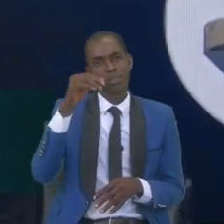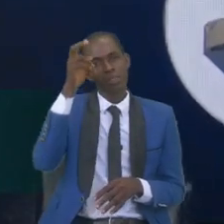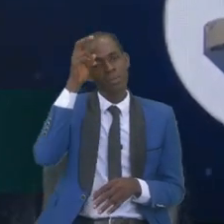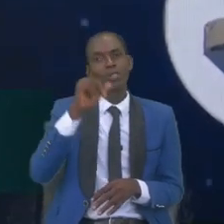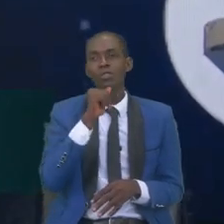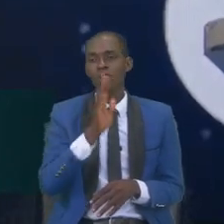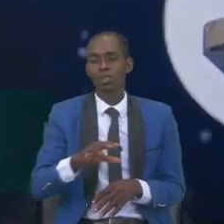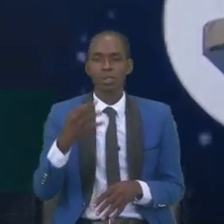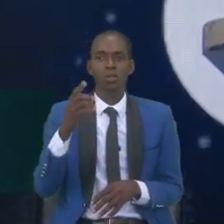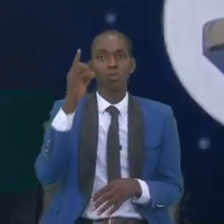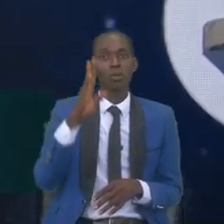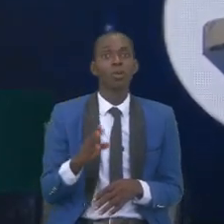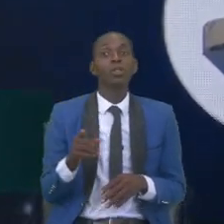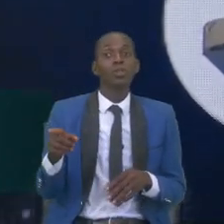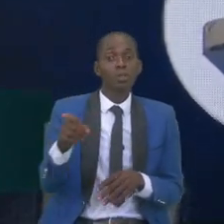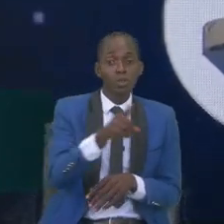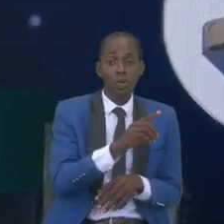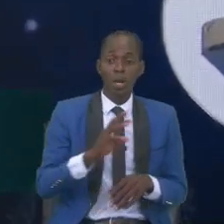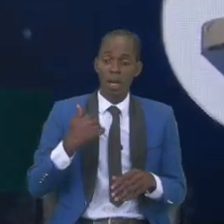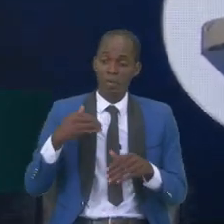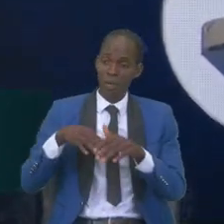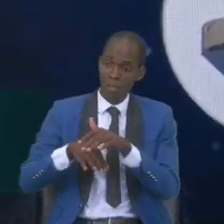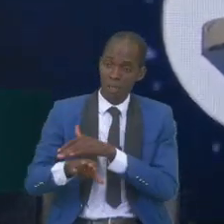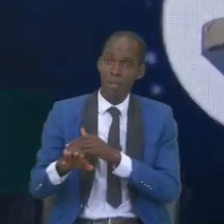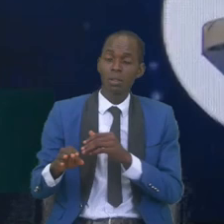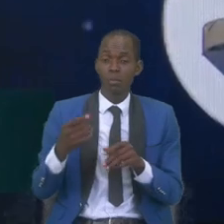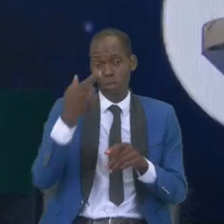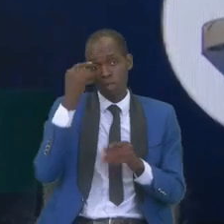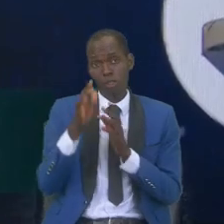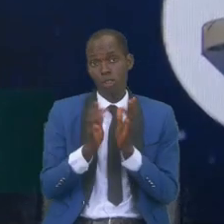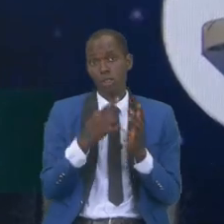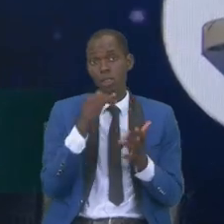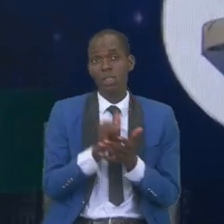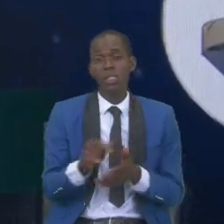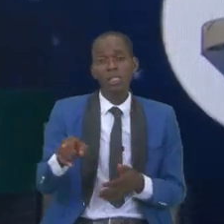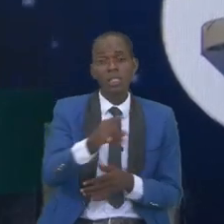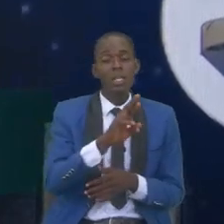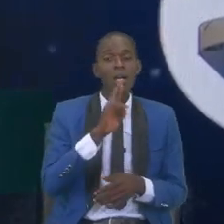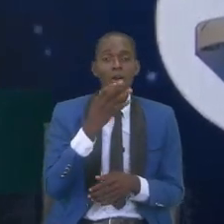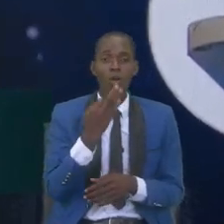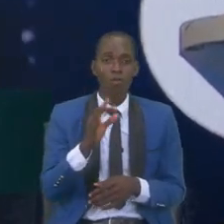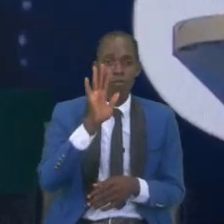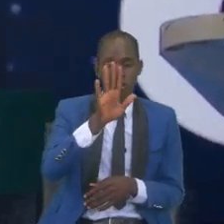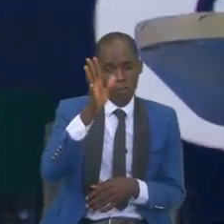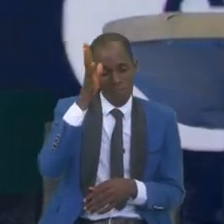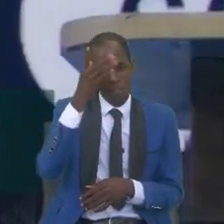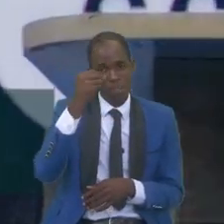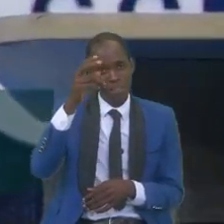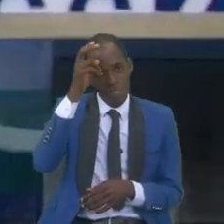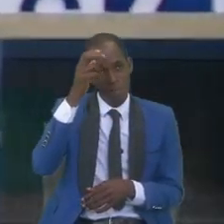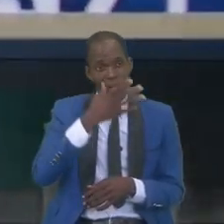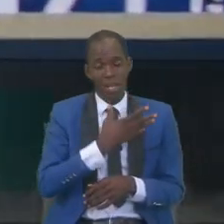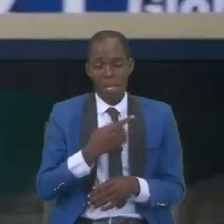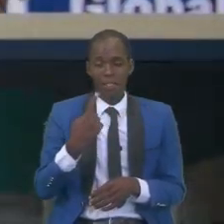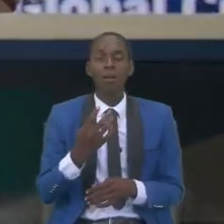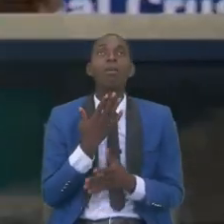have entered already, but they have not. Because Jesus said, ye of your father, the devil, and the deeds, the laws